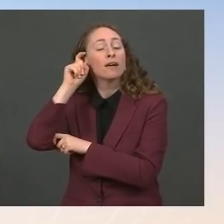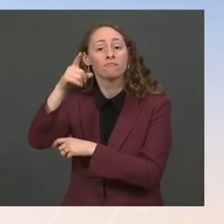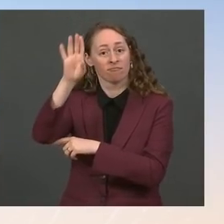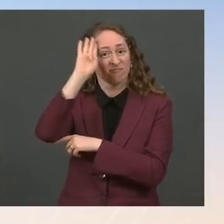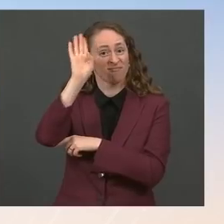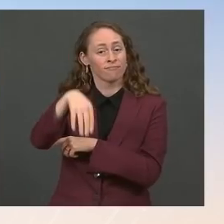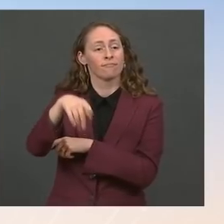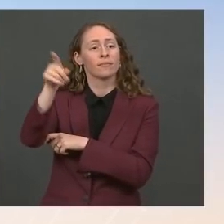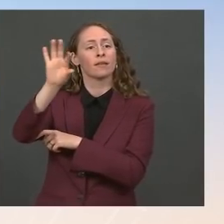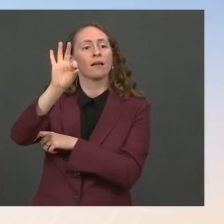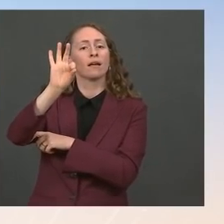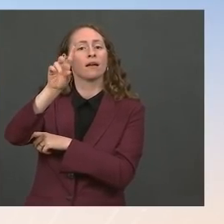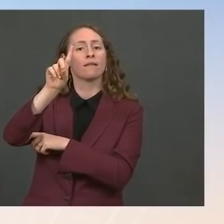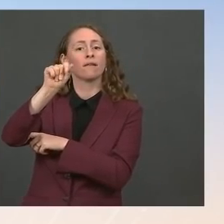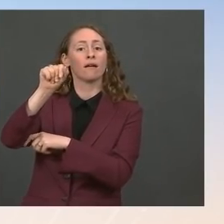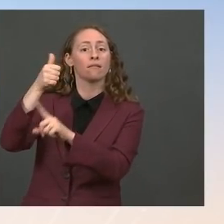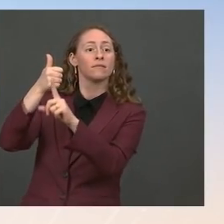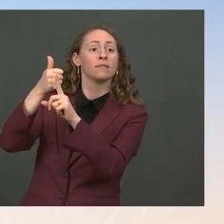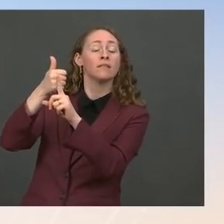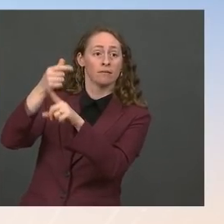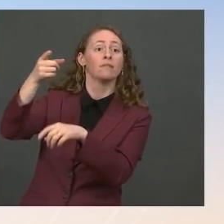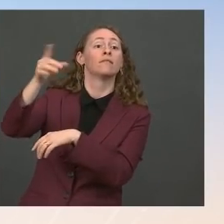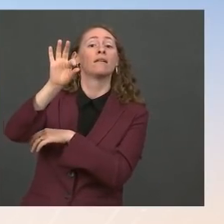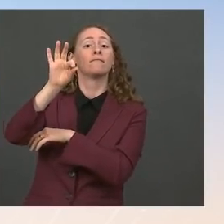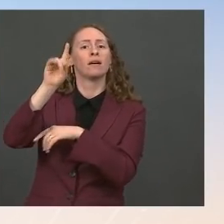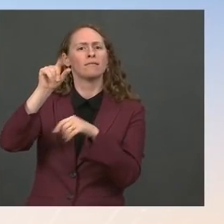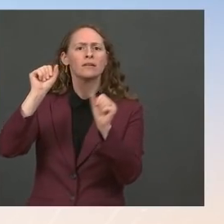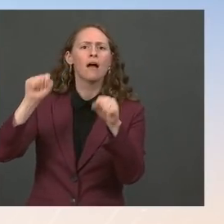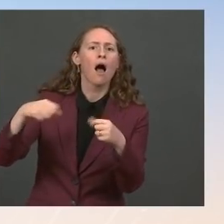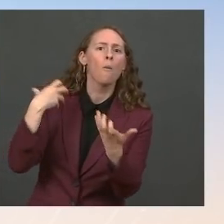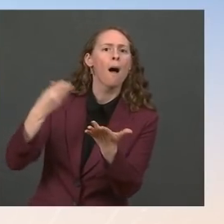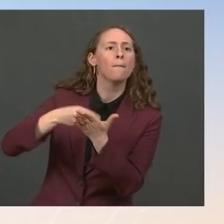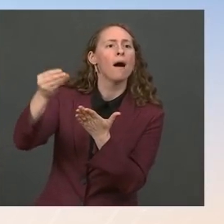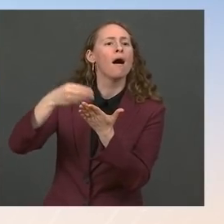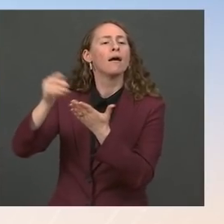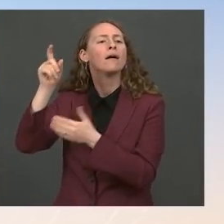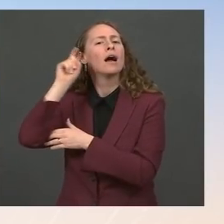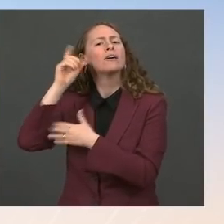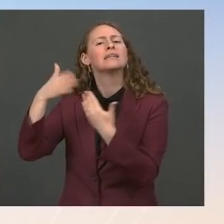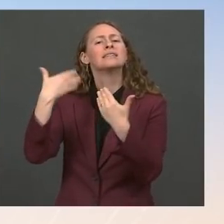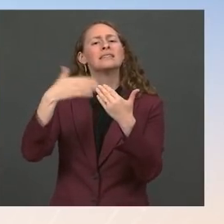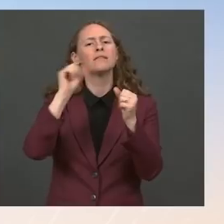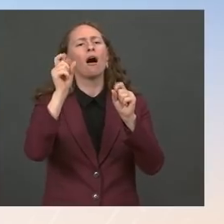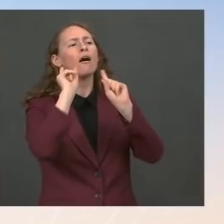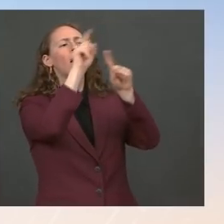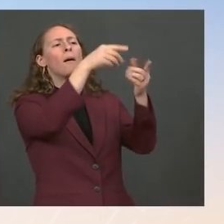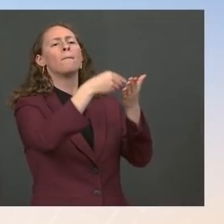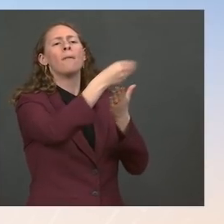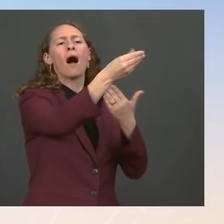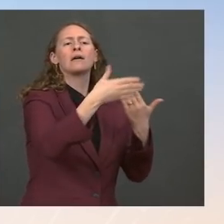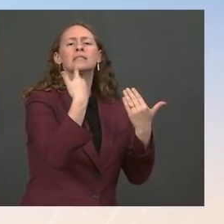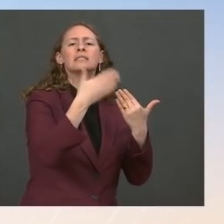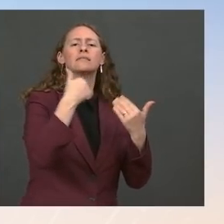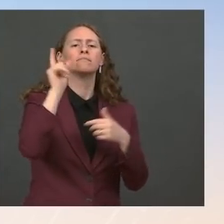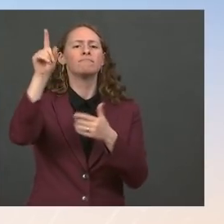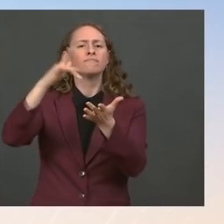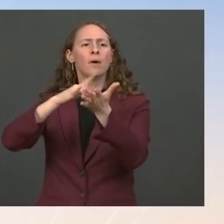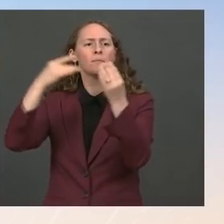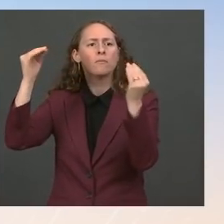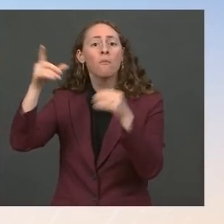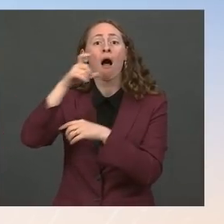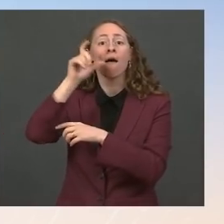them available over the counter at pharmacies and other regular retail stores without needing a prescription, a medical exam, or a